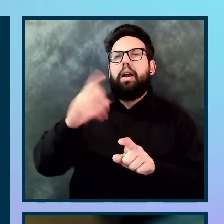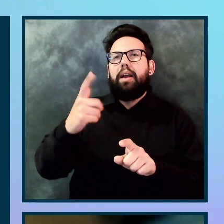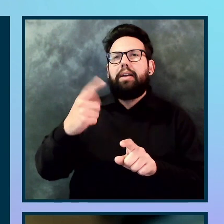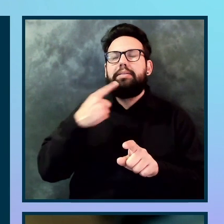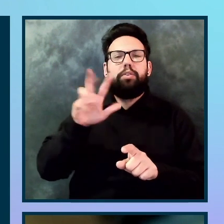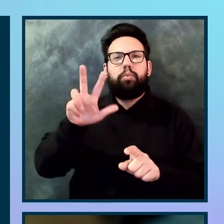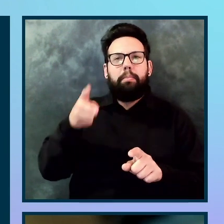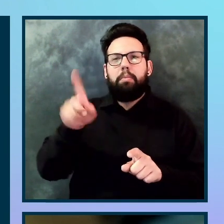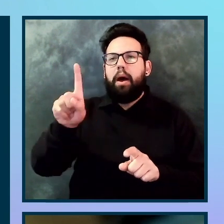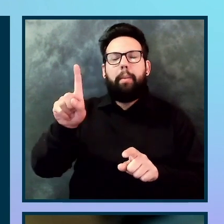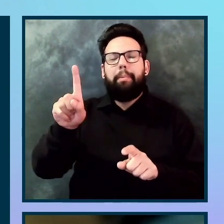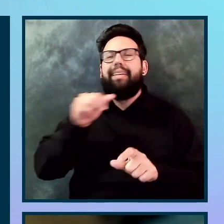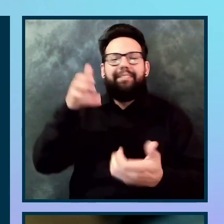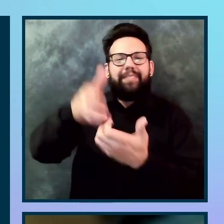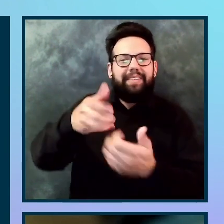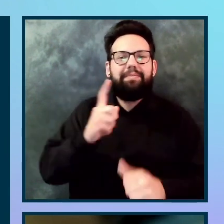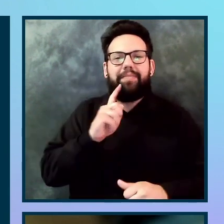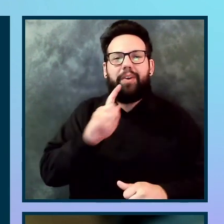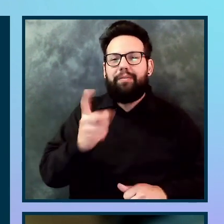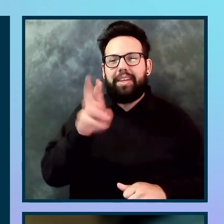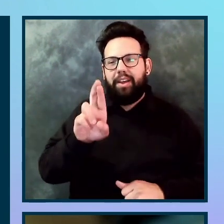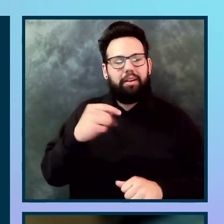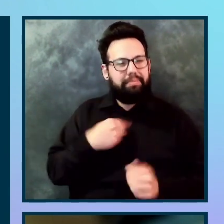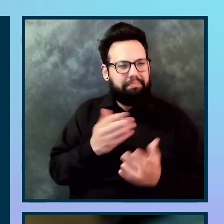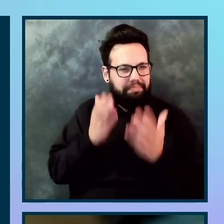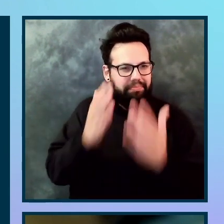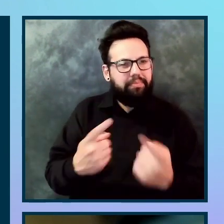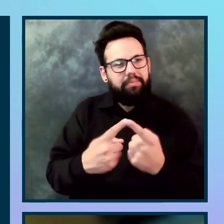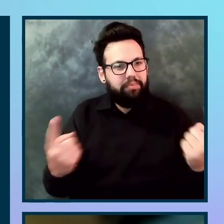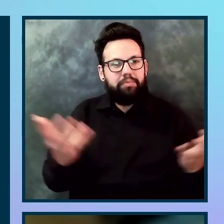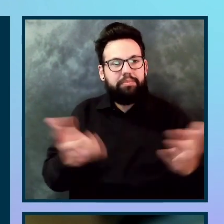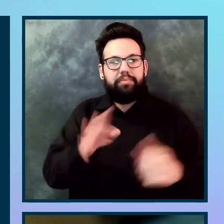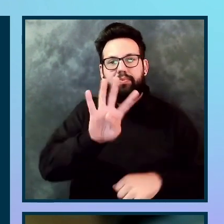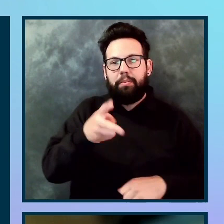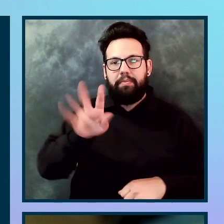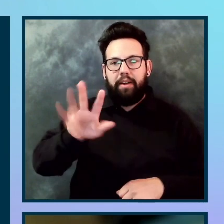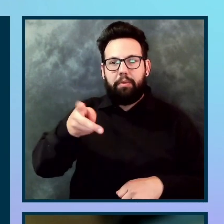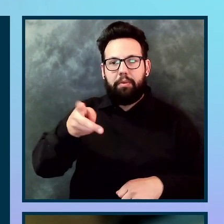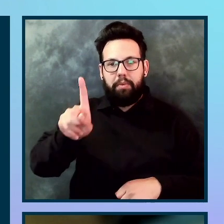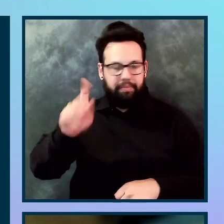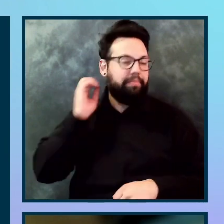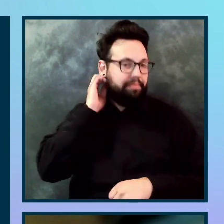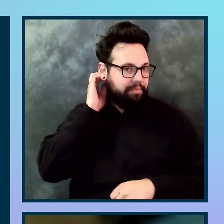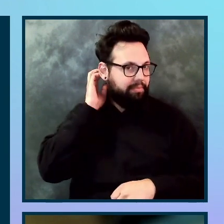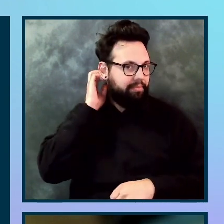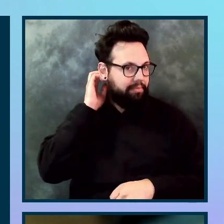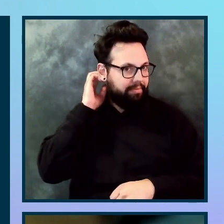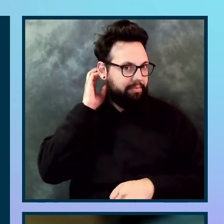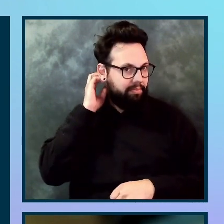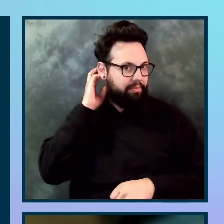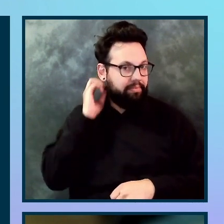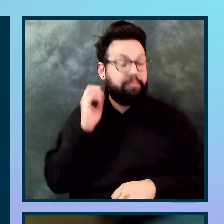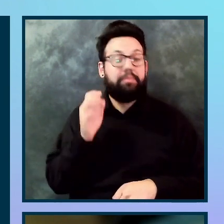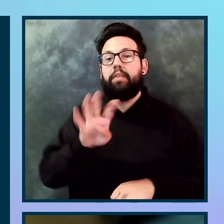that inside of virtual or augmented reality. I'd make sure the contrast is at least 4.5:1, because it's a very busy